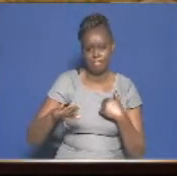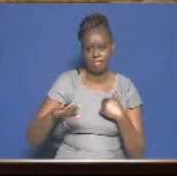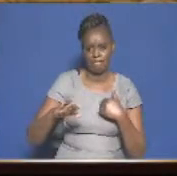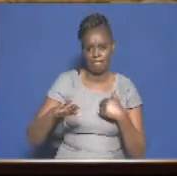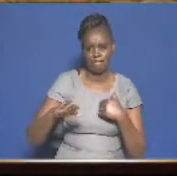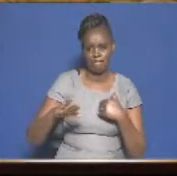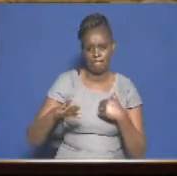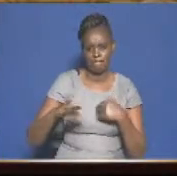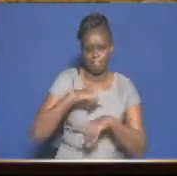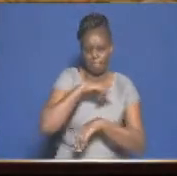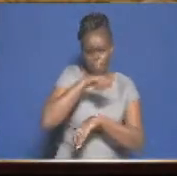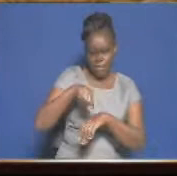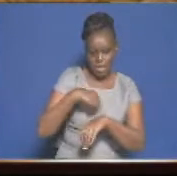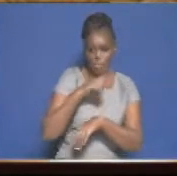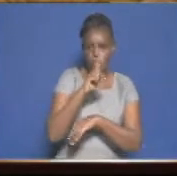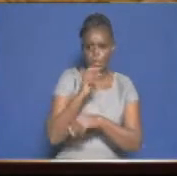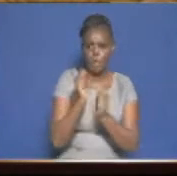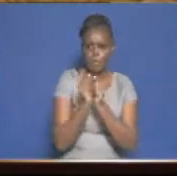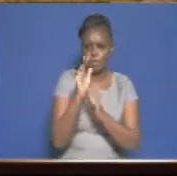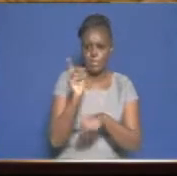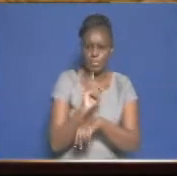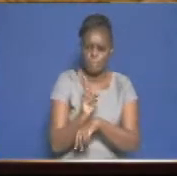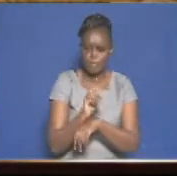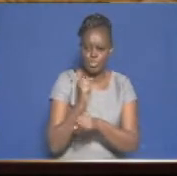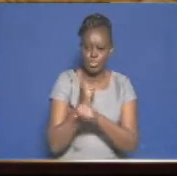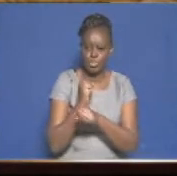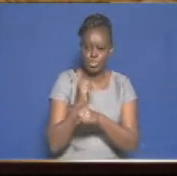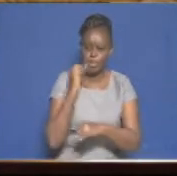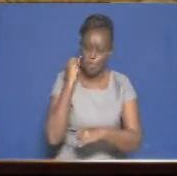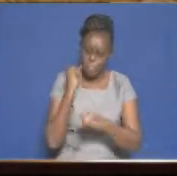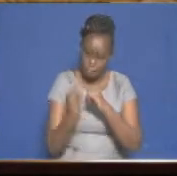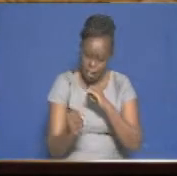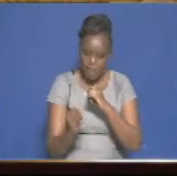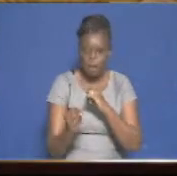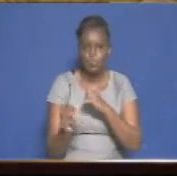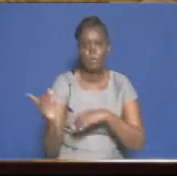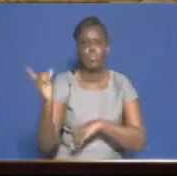1 hour, 15 minutes to do the last final allotted day.